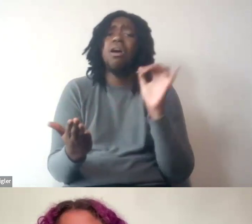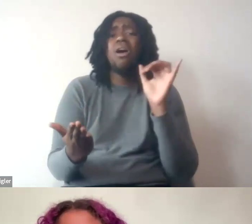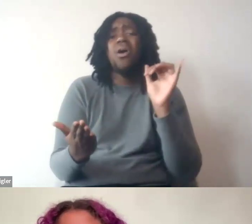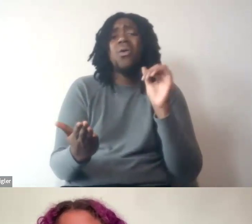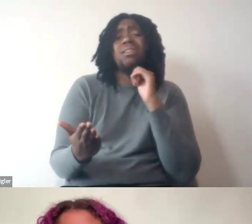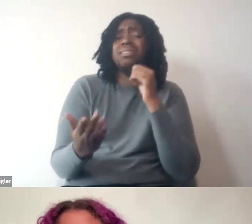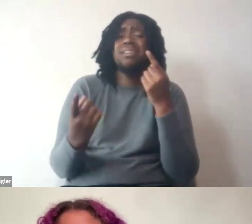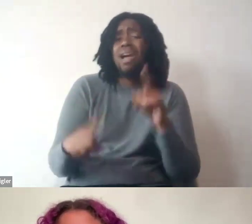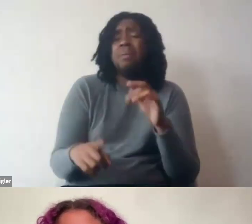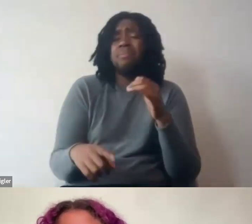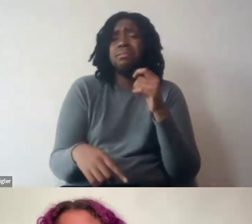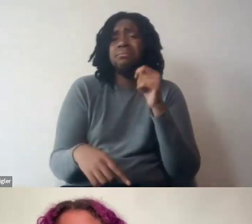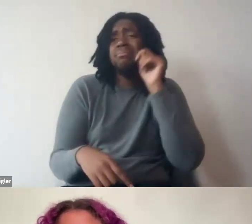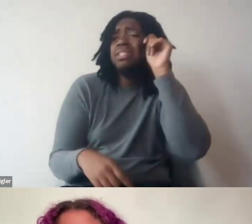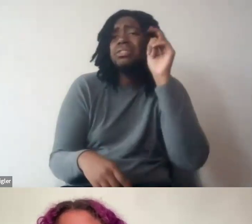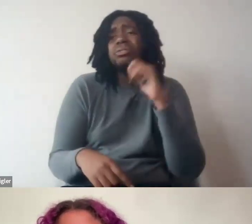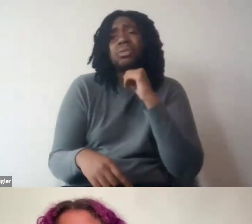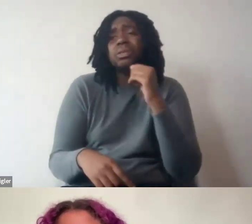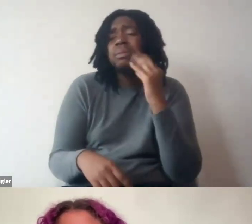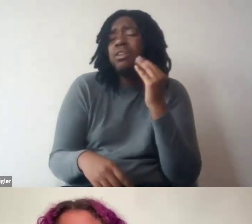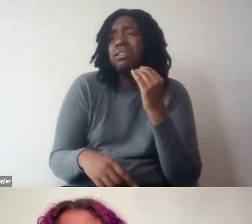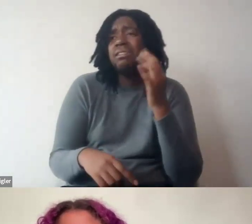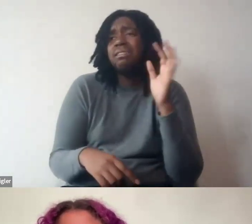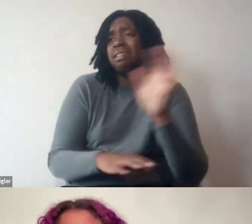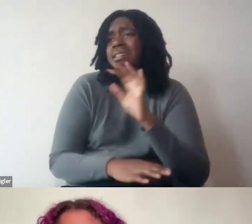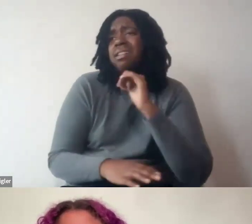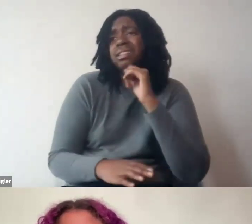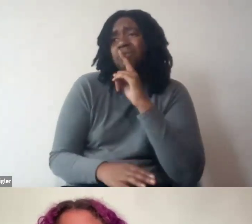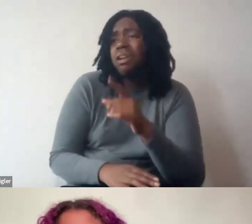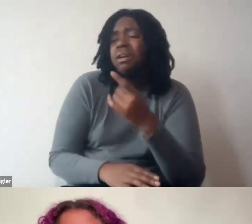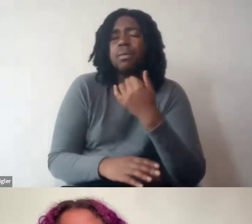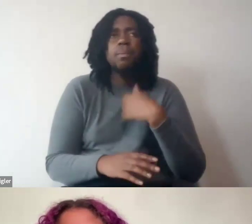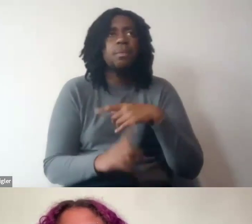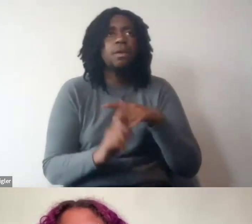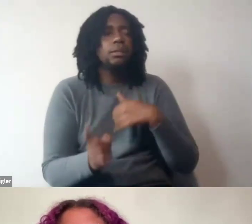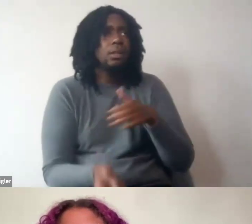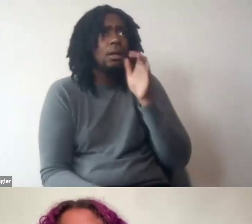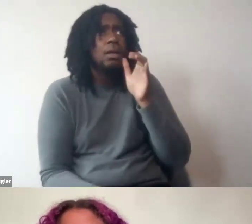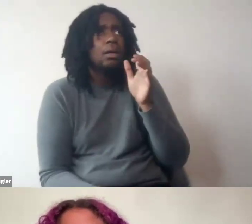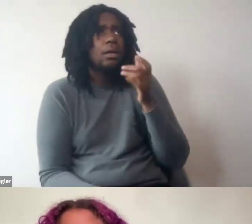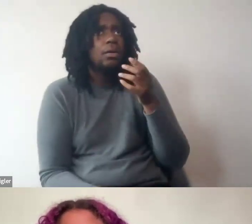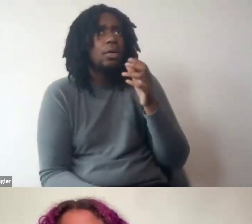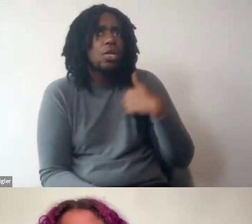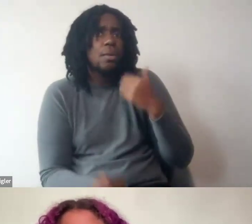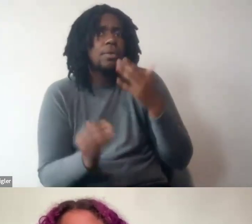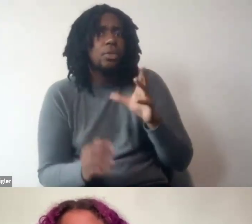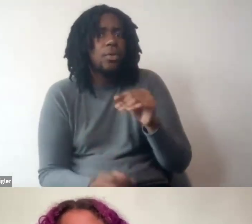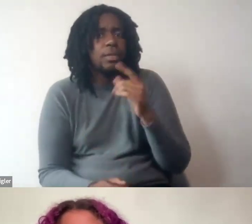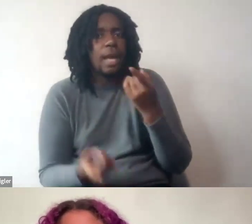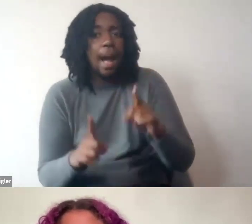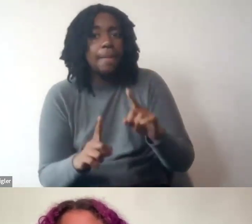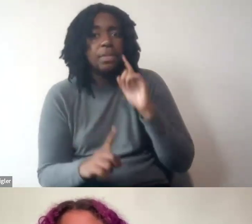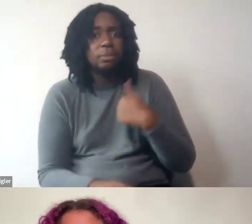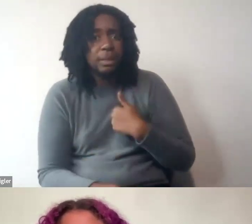don't happen to teenagers. And so to hear back from a young person that says, no, this happened to me, was